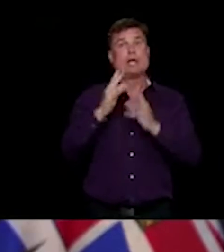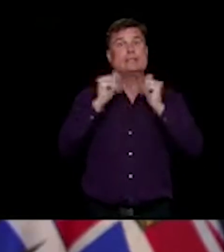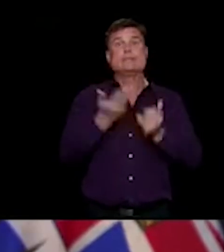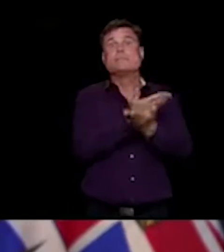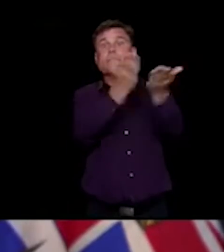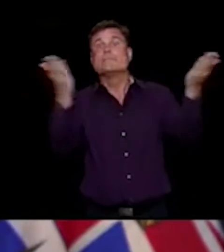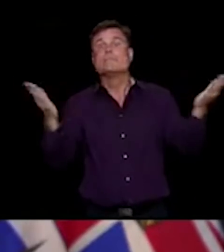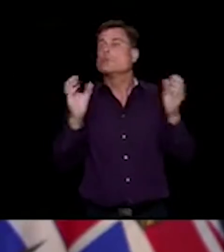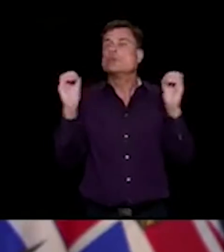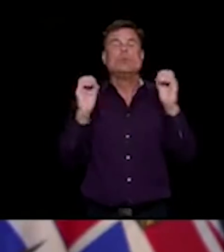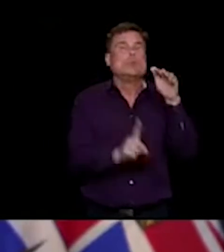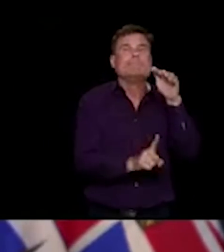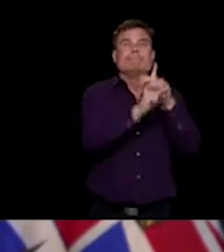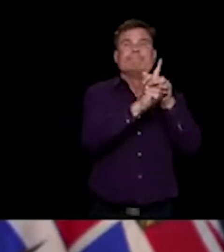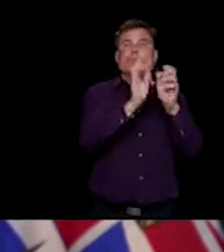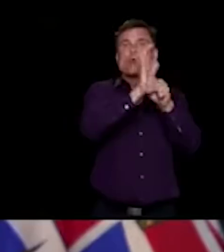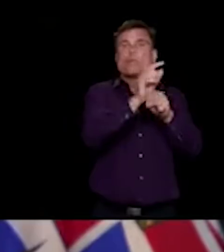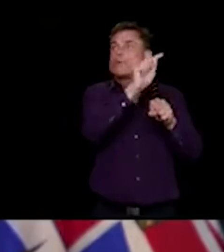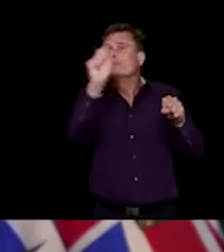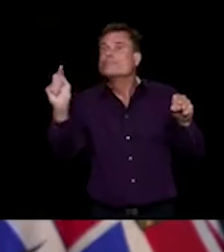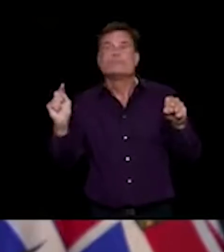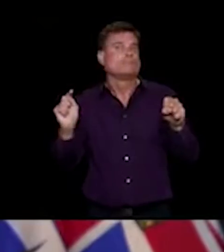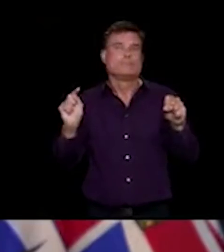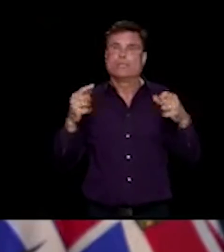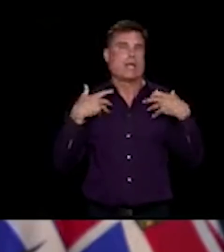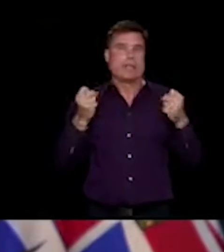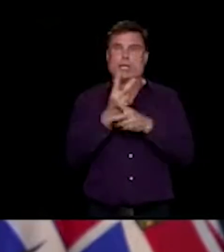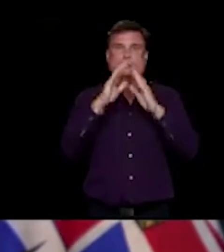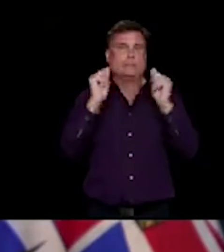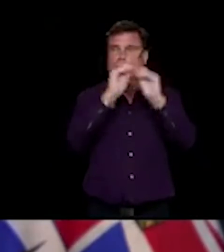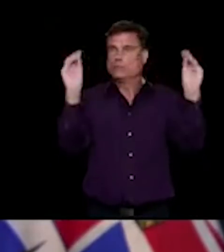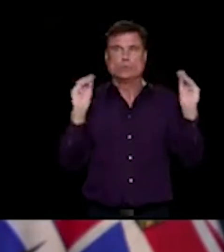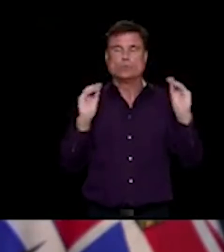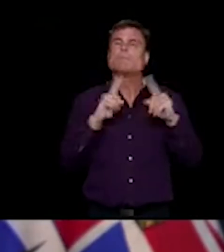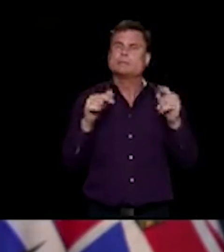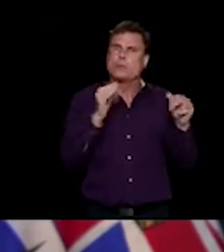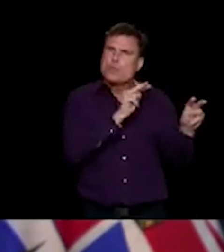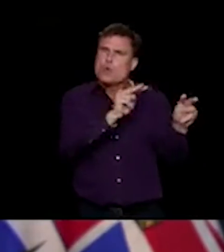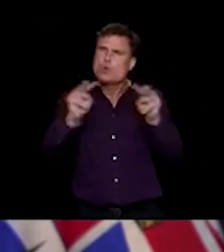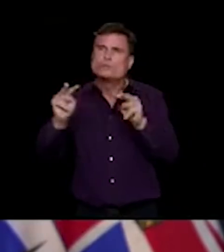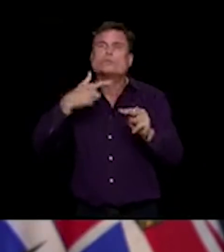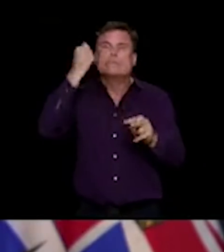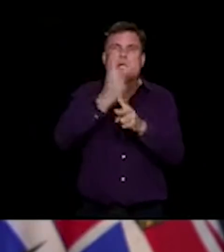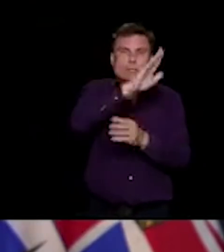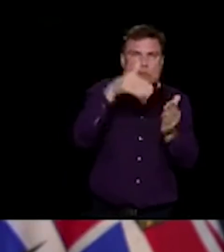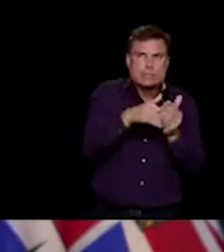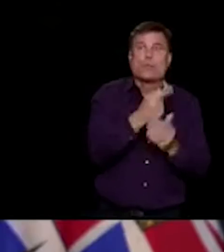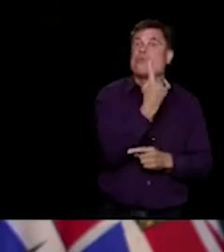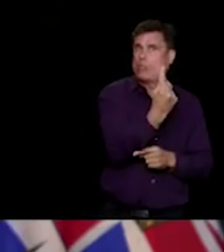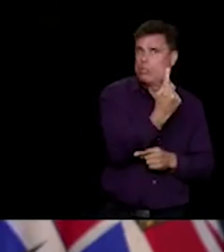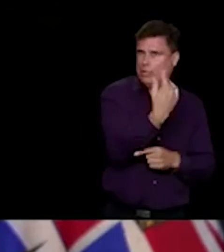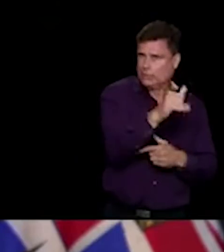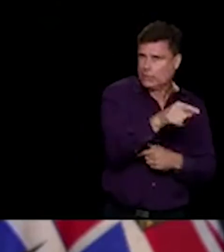in our healthcare system, 1 long-term care facility and 1 acute care facility. And there's no change in the number of people who have been affected